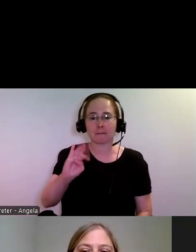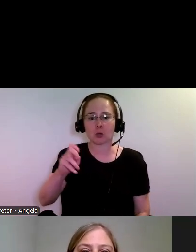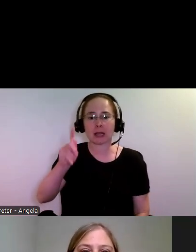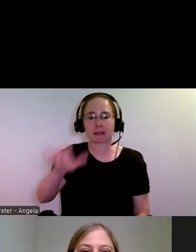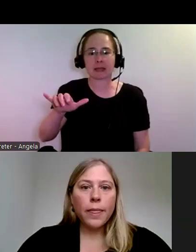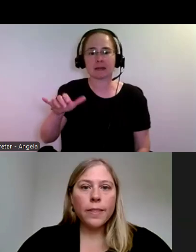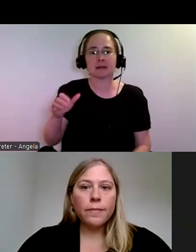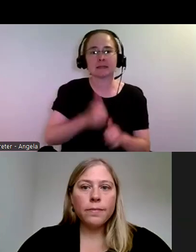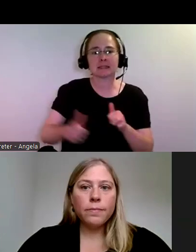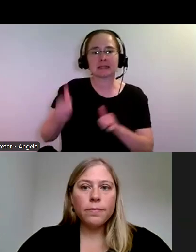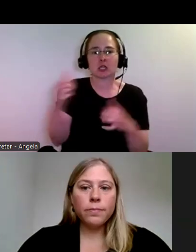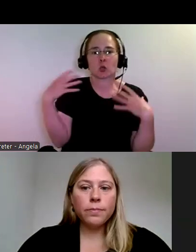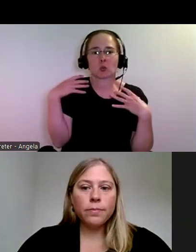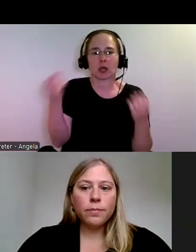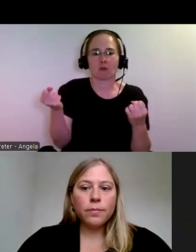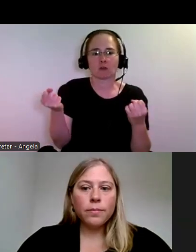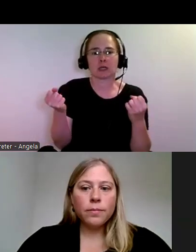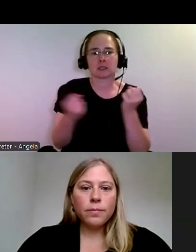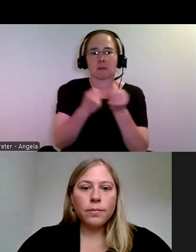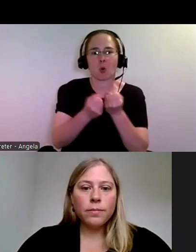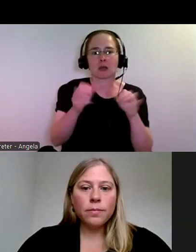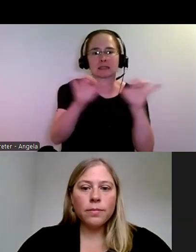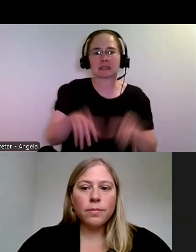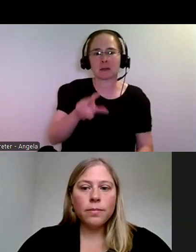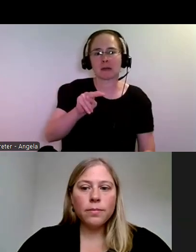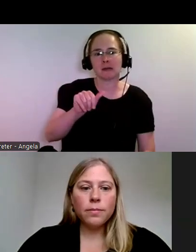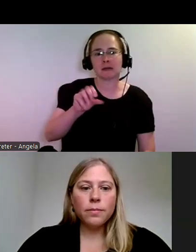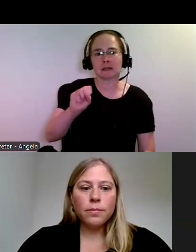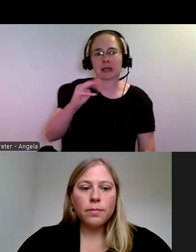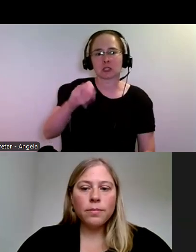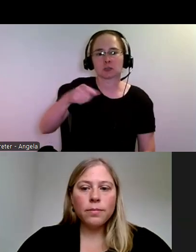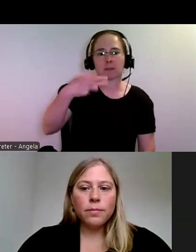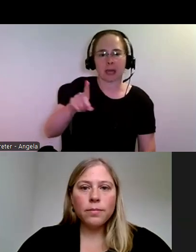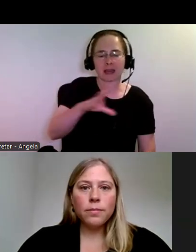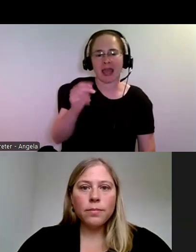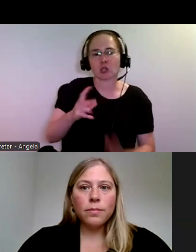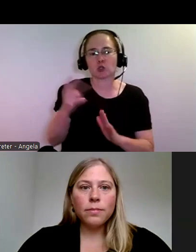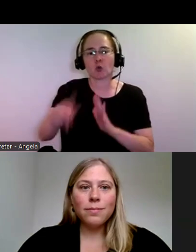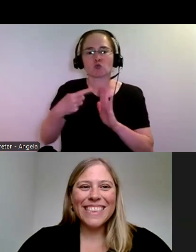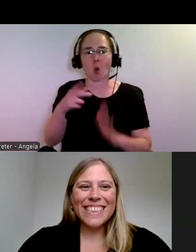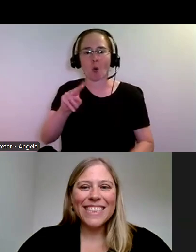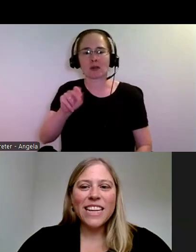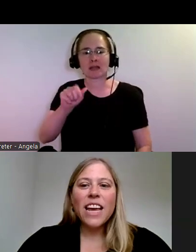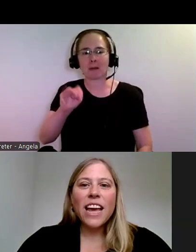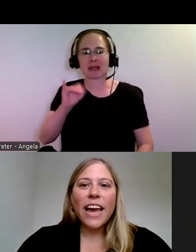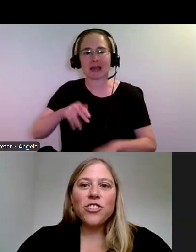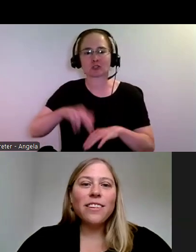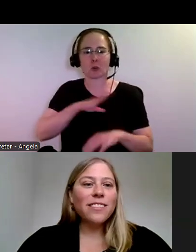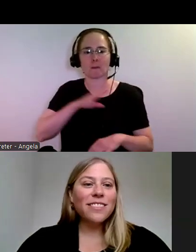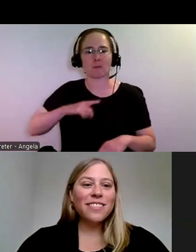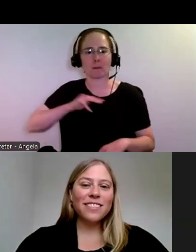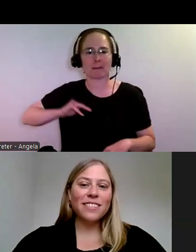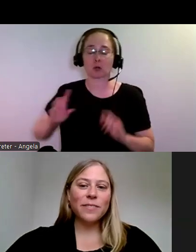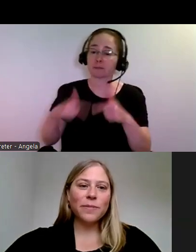Senior Recovery Support Systems Coordinator at NASMHPD, and I also hold a dual role as a NAMI National Board Member. And